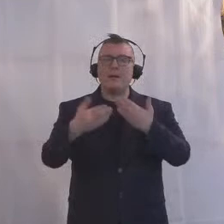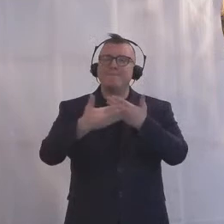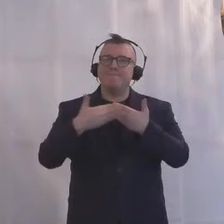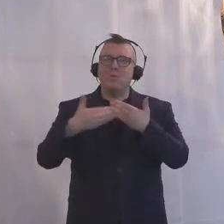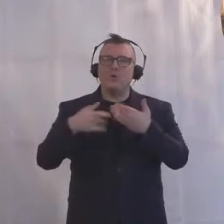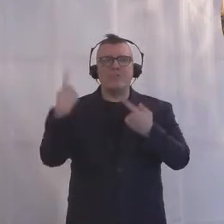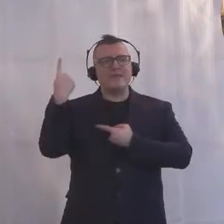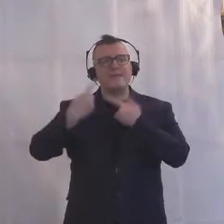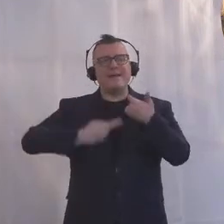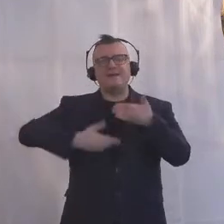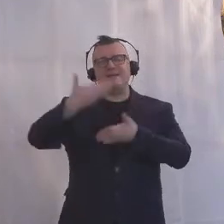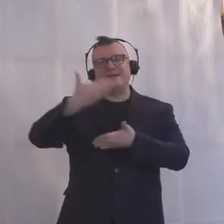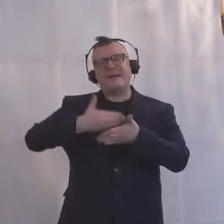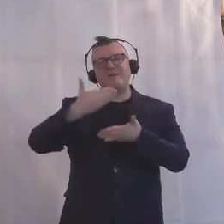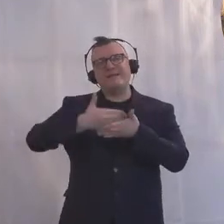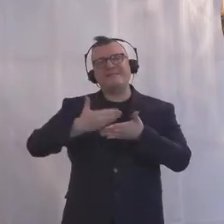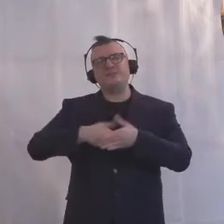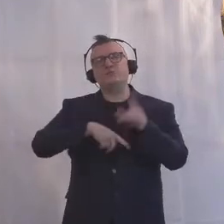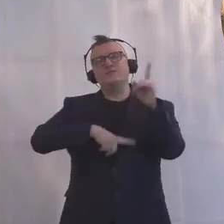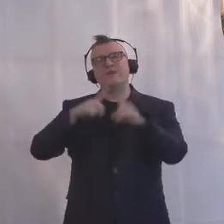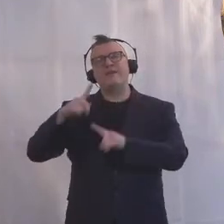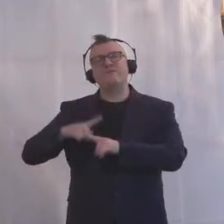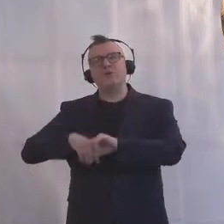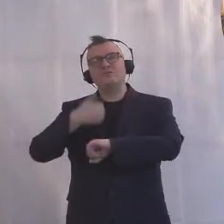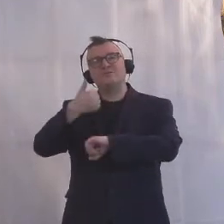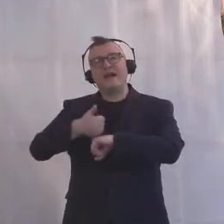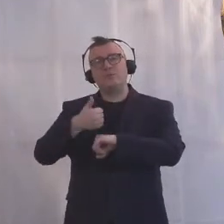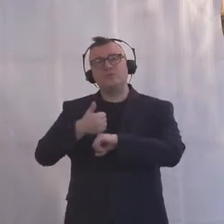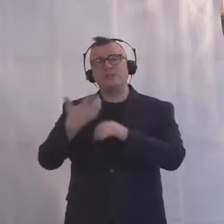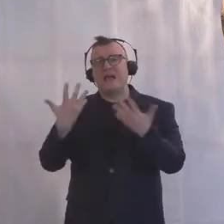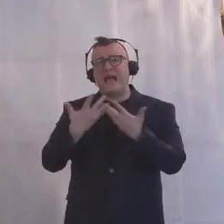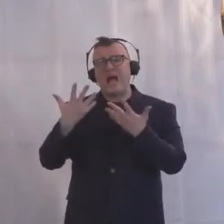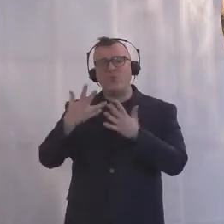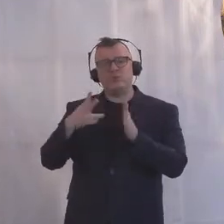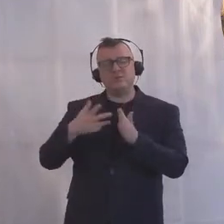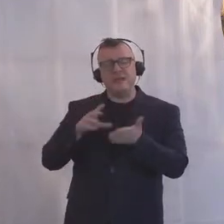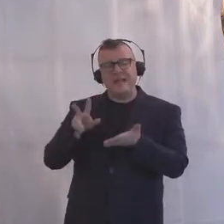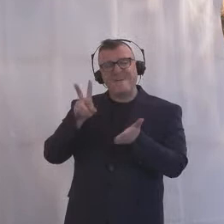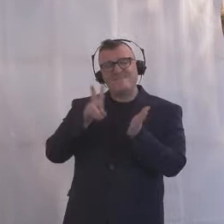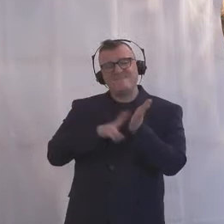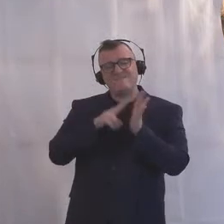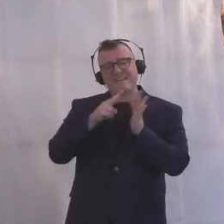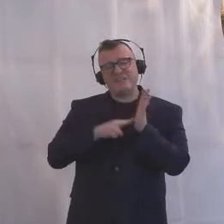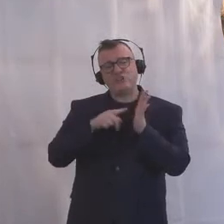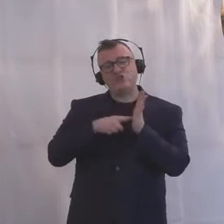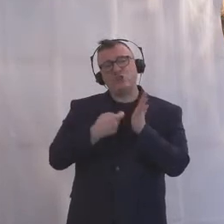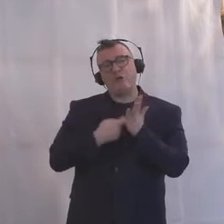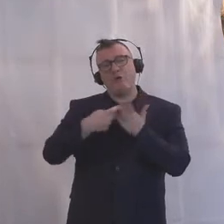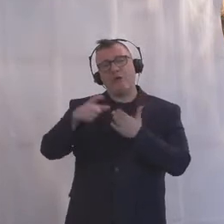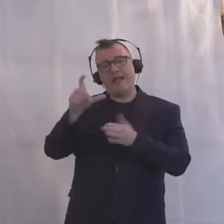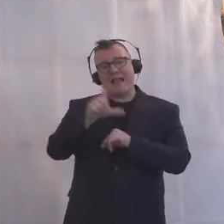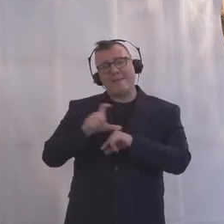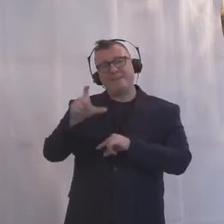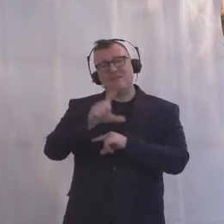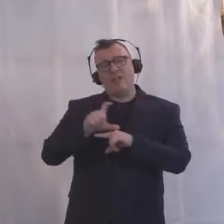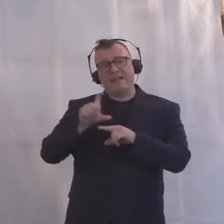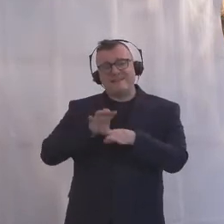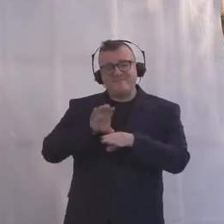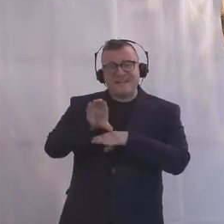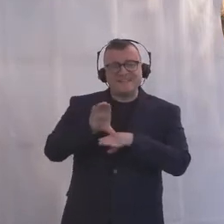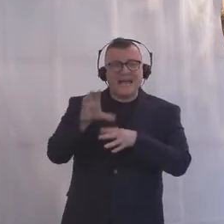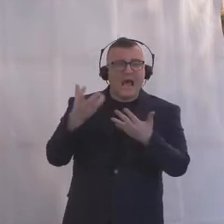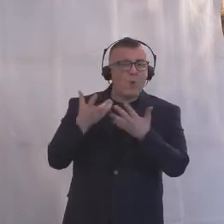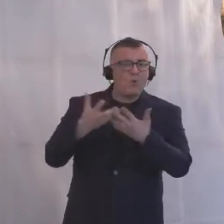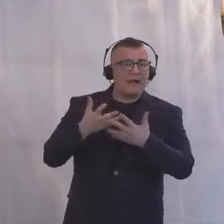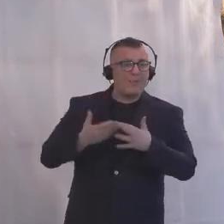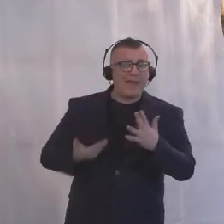barriers for diverse founders, into what can VCs do, or what can we encourage VCs to do to actually